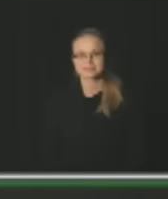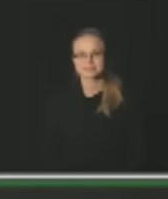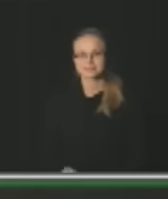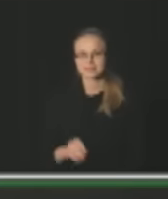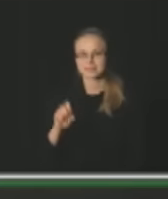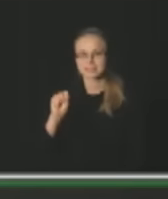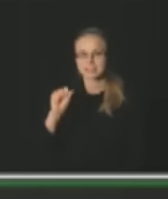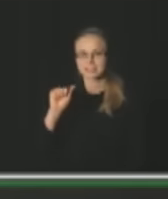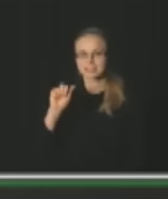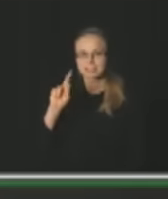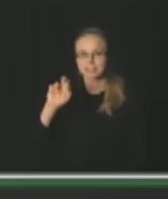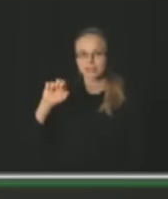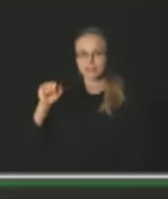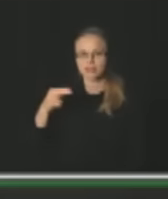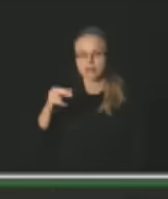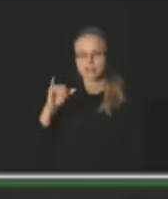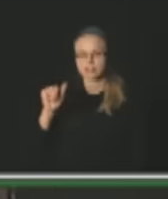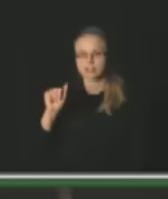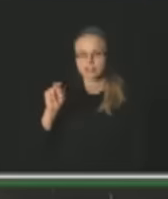Sarah Johnson.